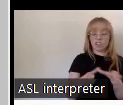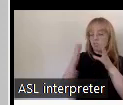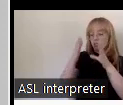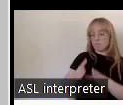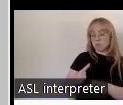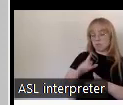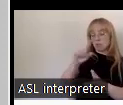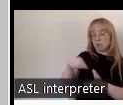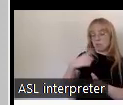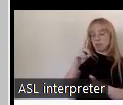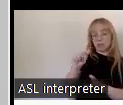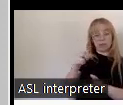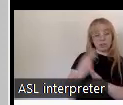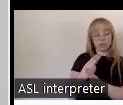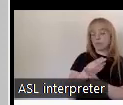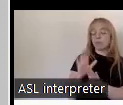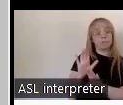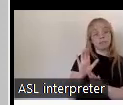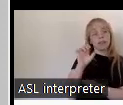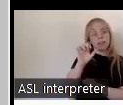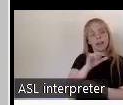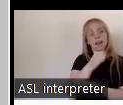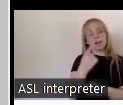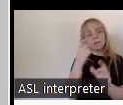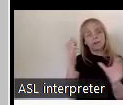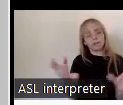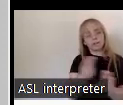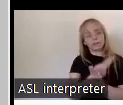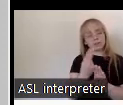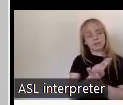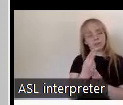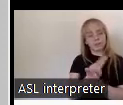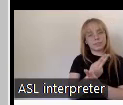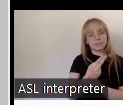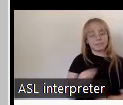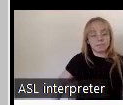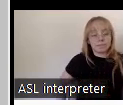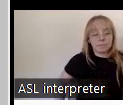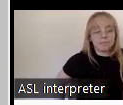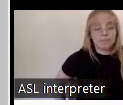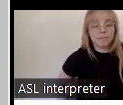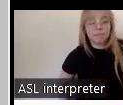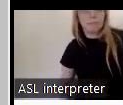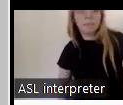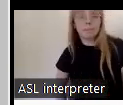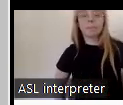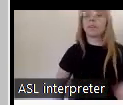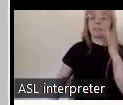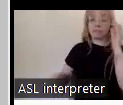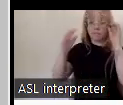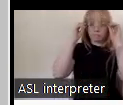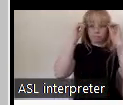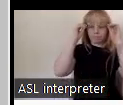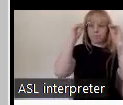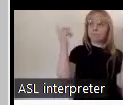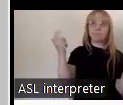disabilities. So consider that as you're exploring these. Let's say there are changes and I need to update that.